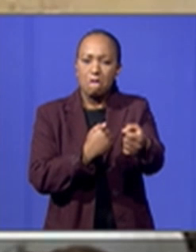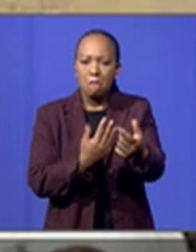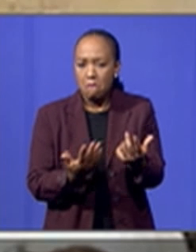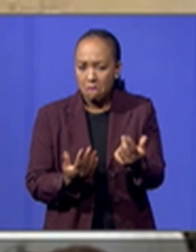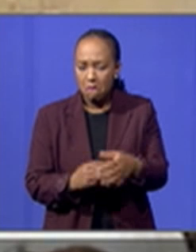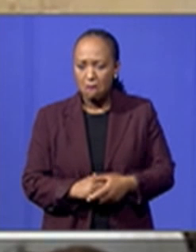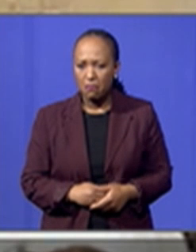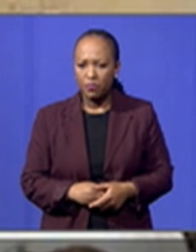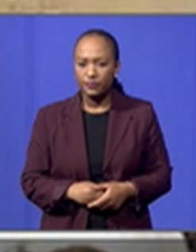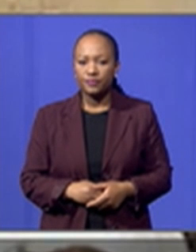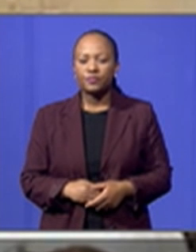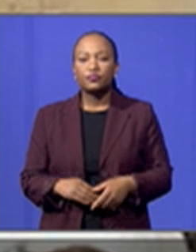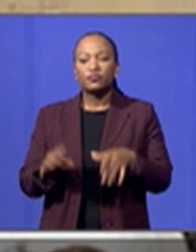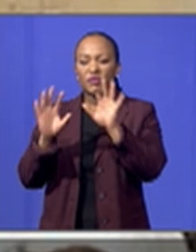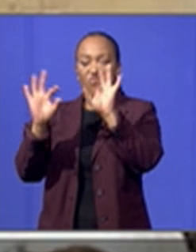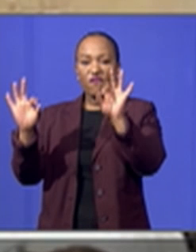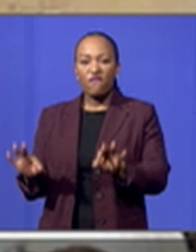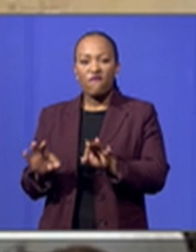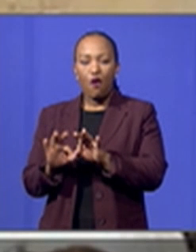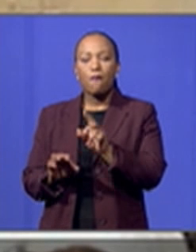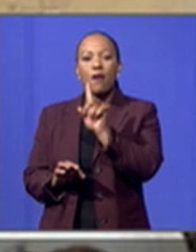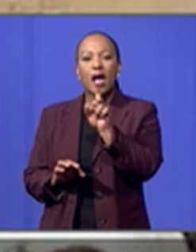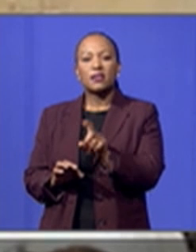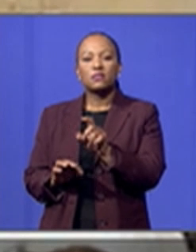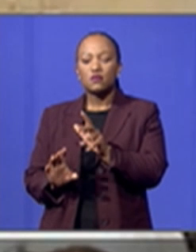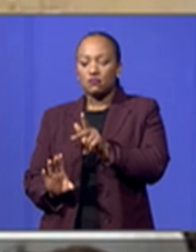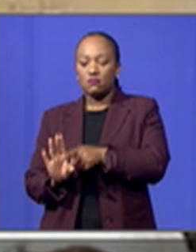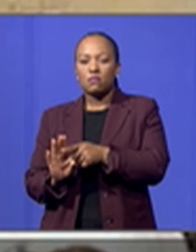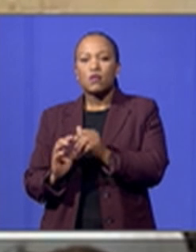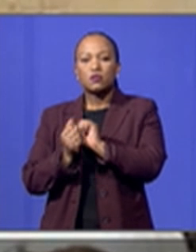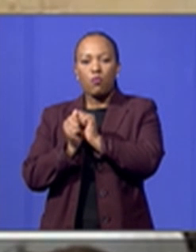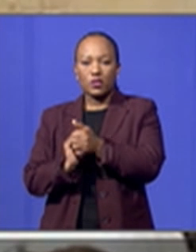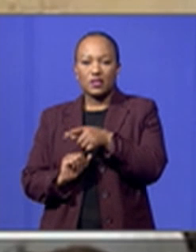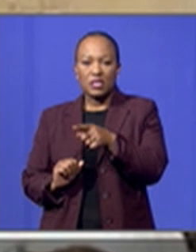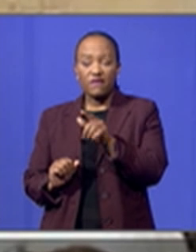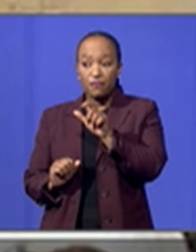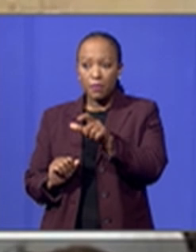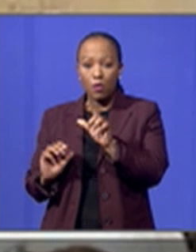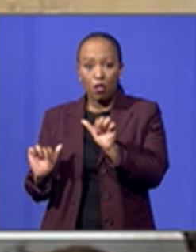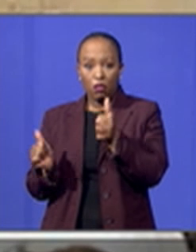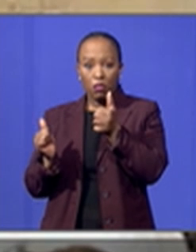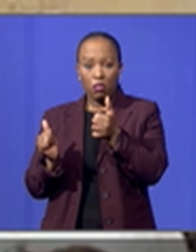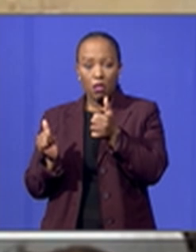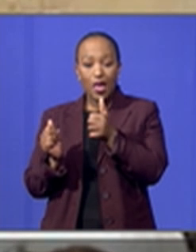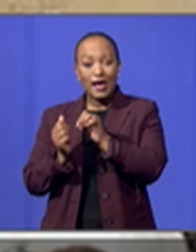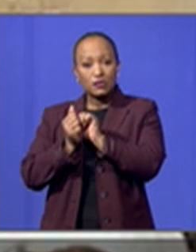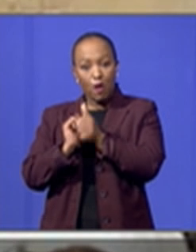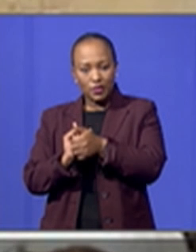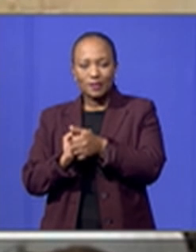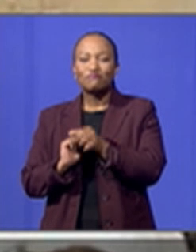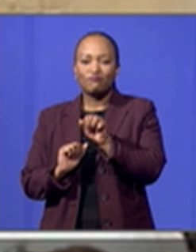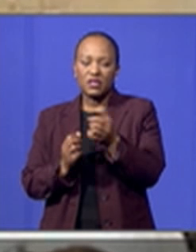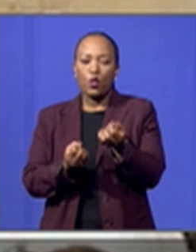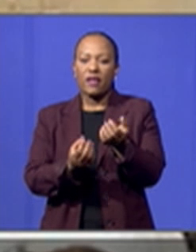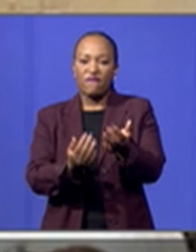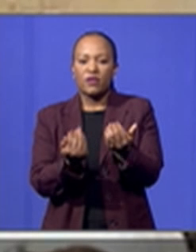ask questions like participation in sports, where those who are good in sports then get advantage, and those who have